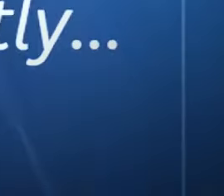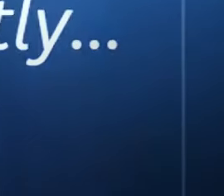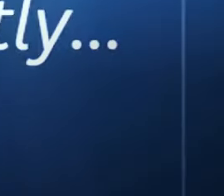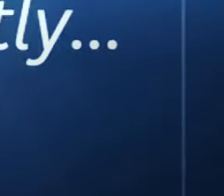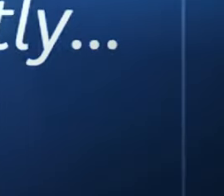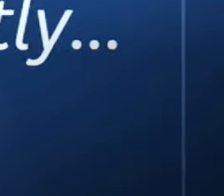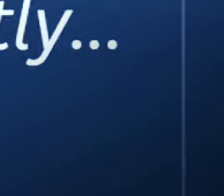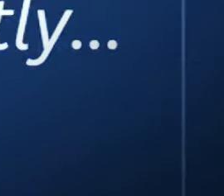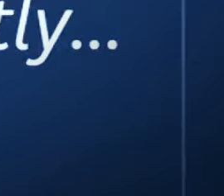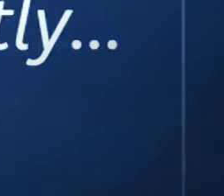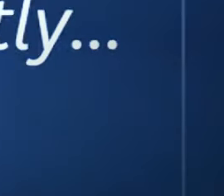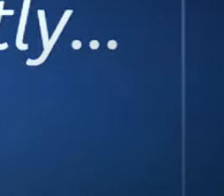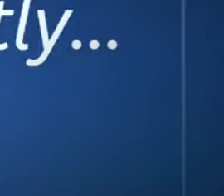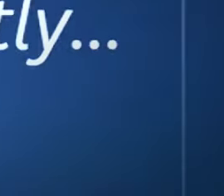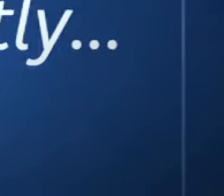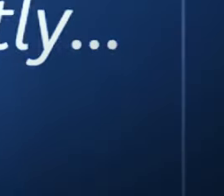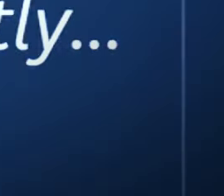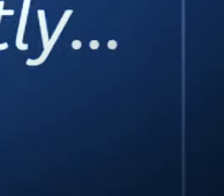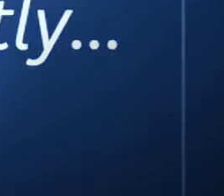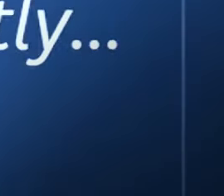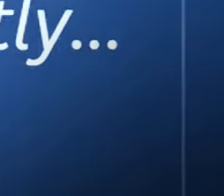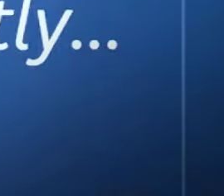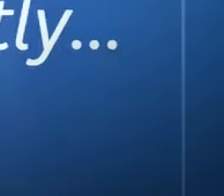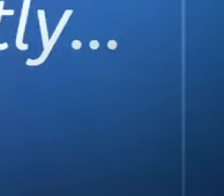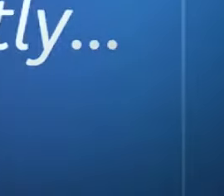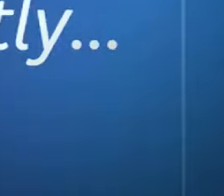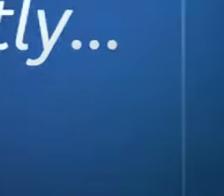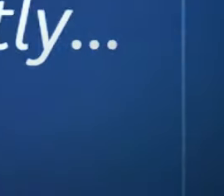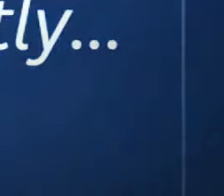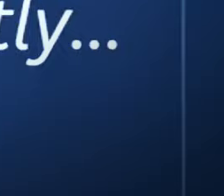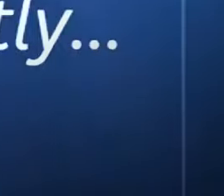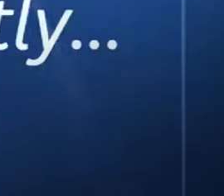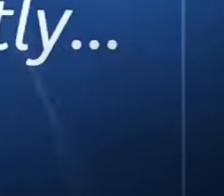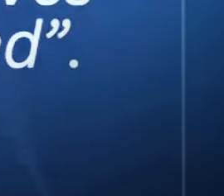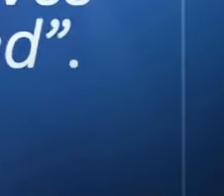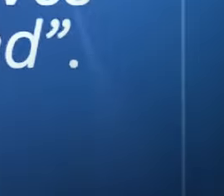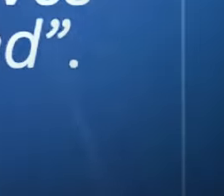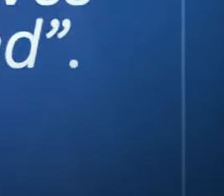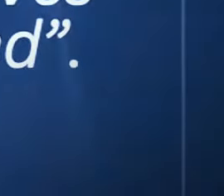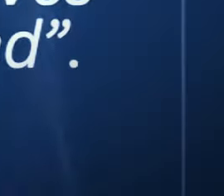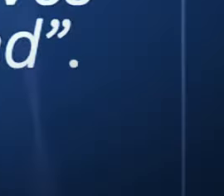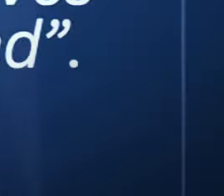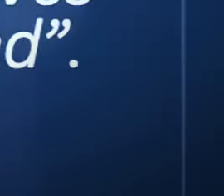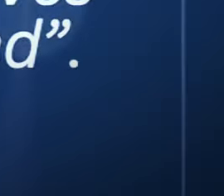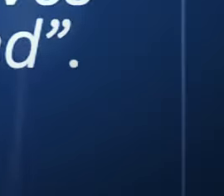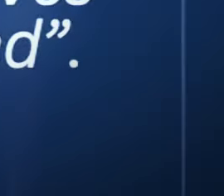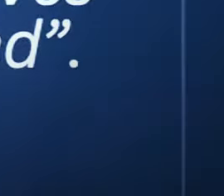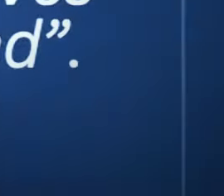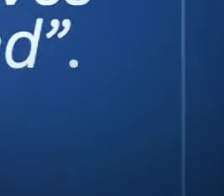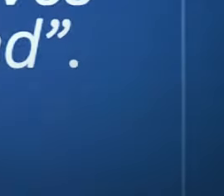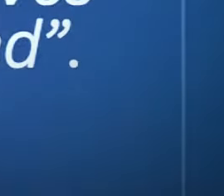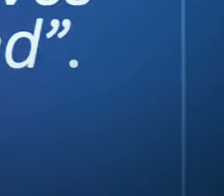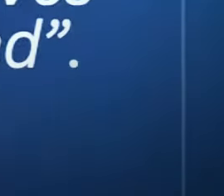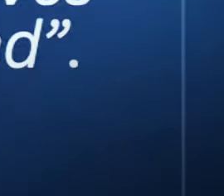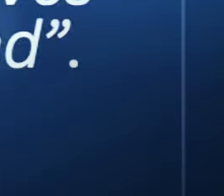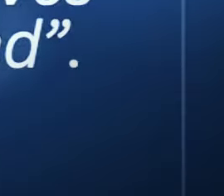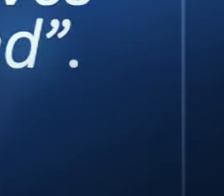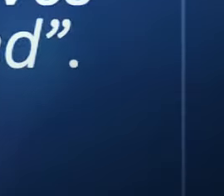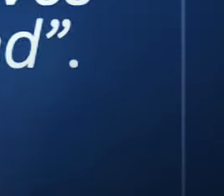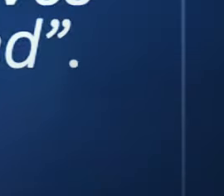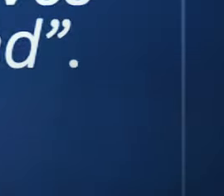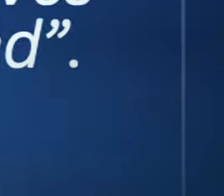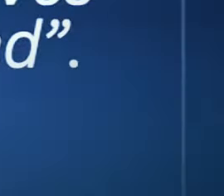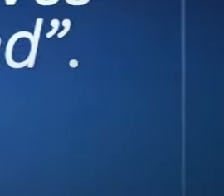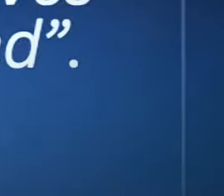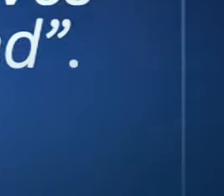oba brabwa asachira. The change is radical. Yes. So